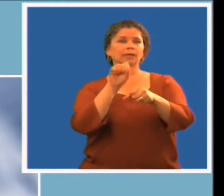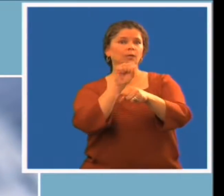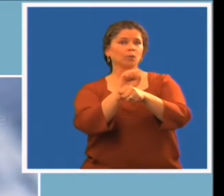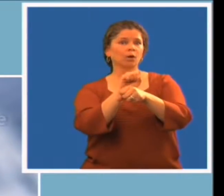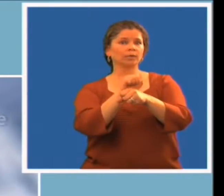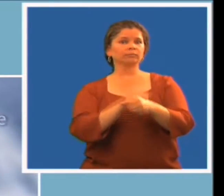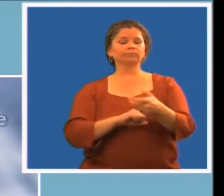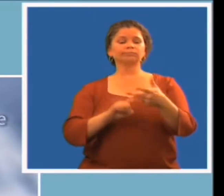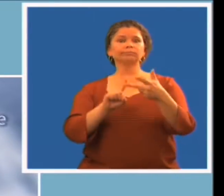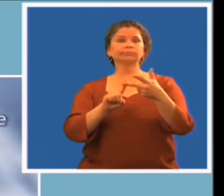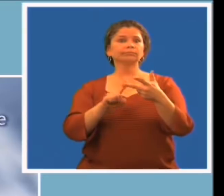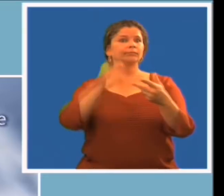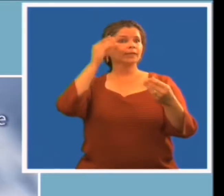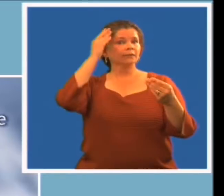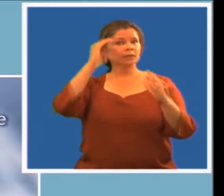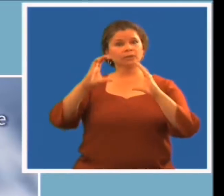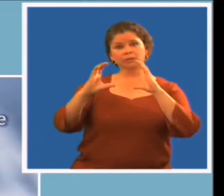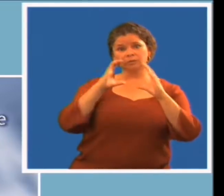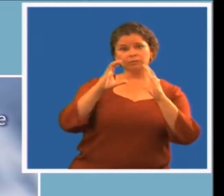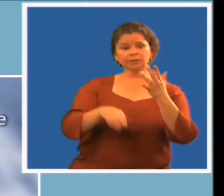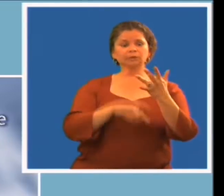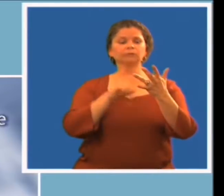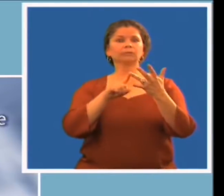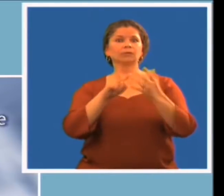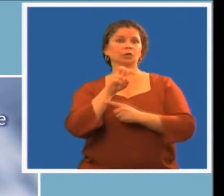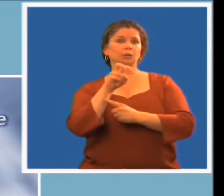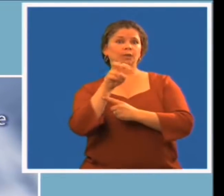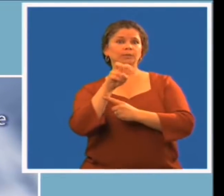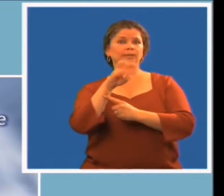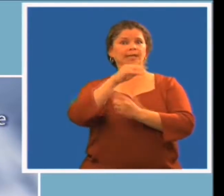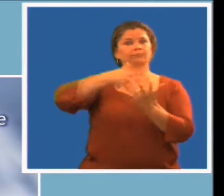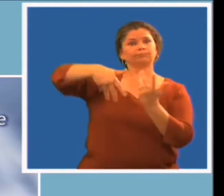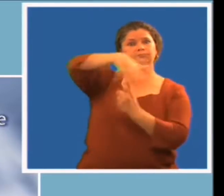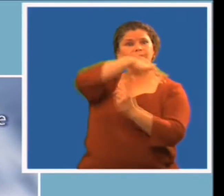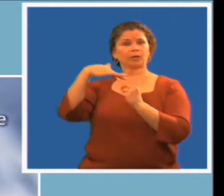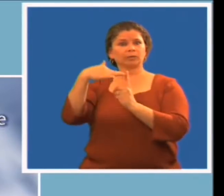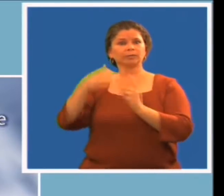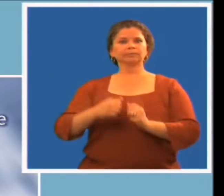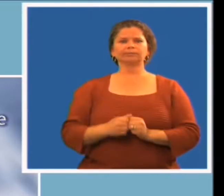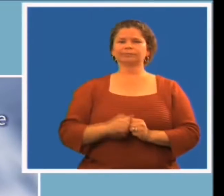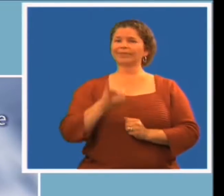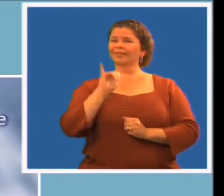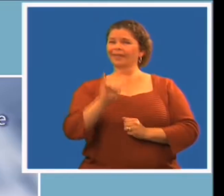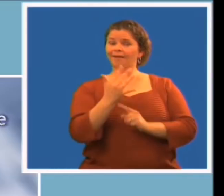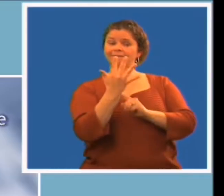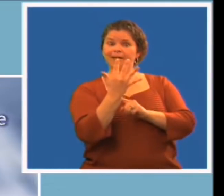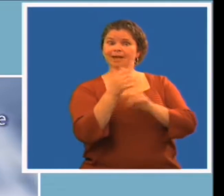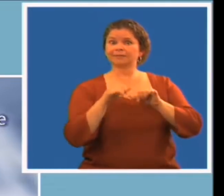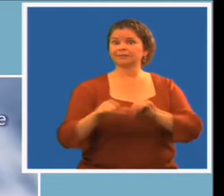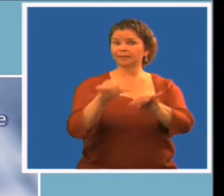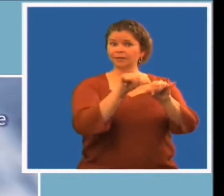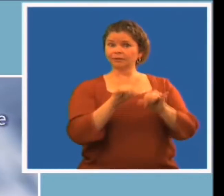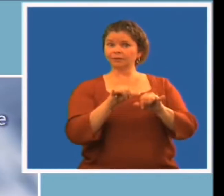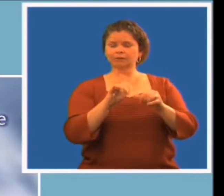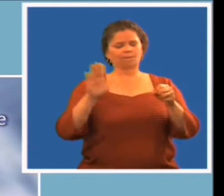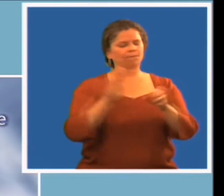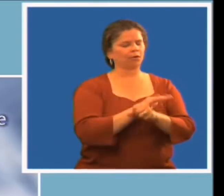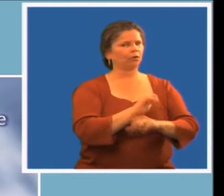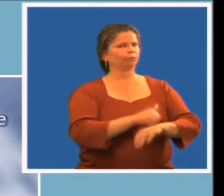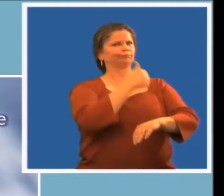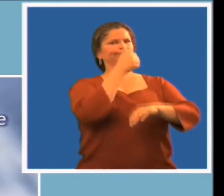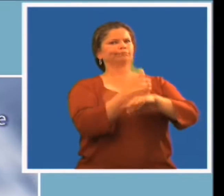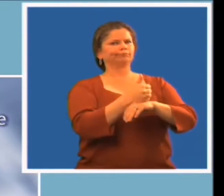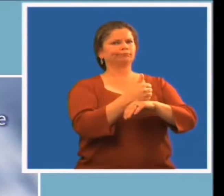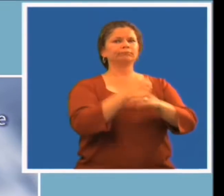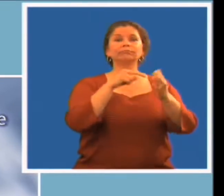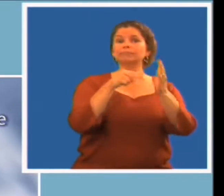standards: customer service, employment, information, and communication, transportation, and